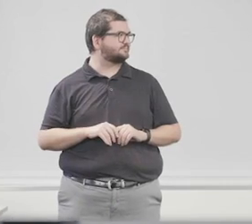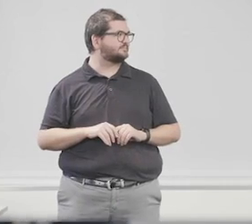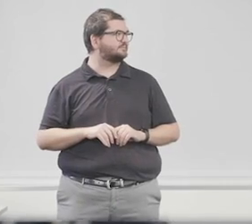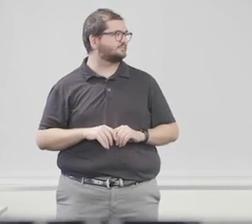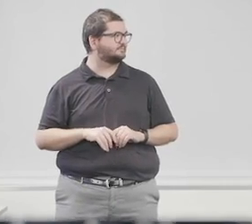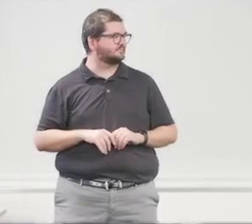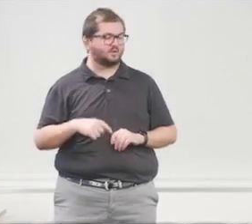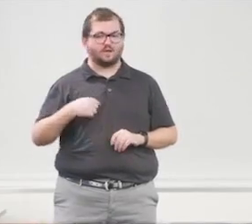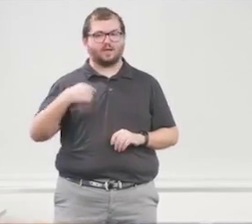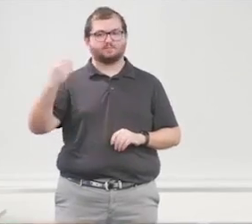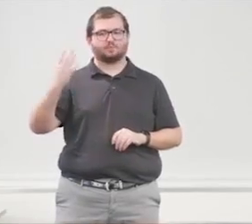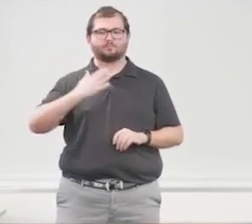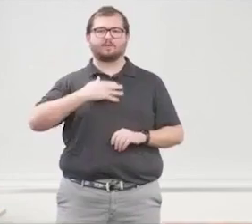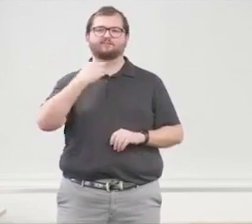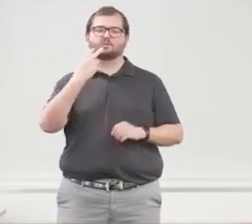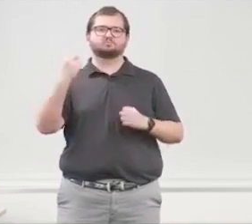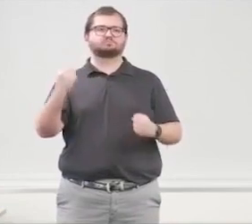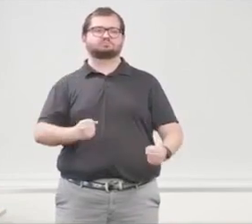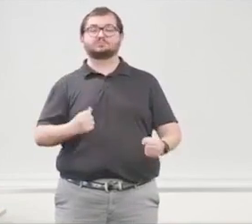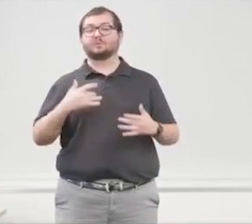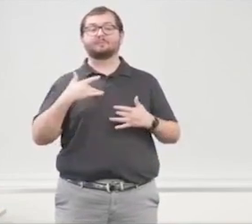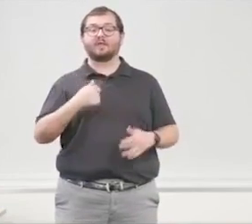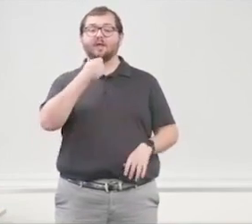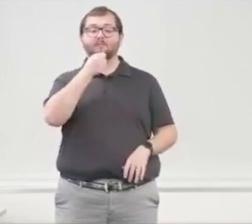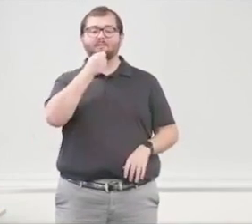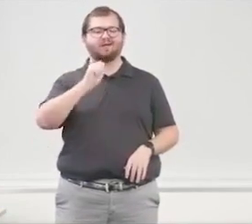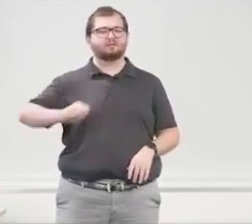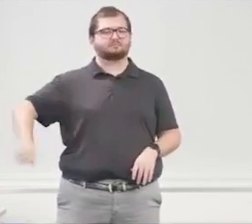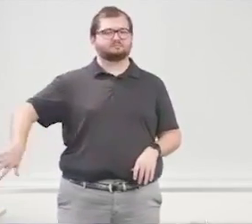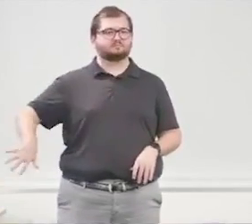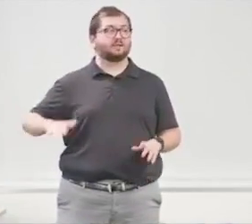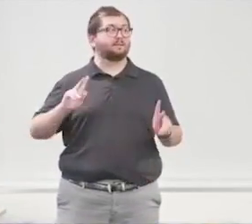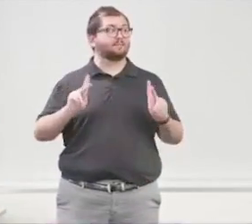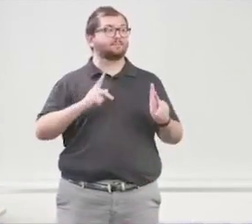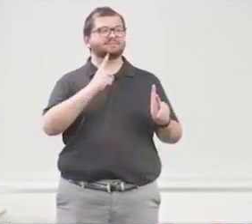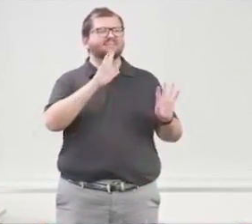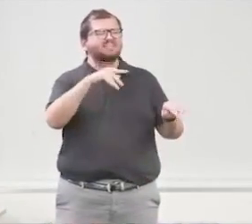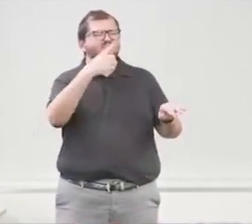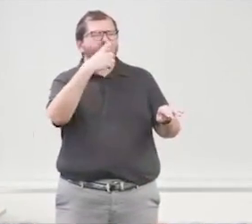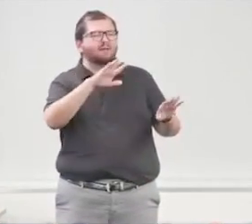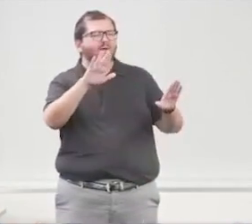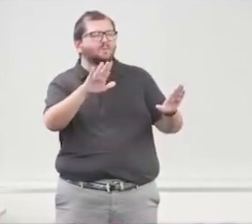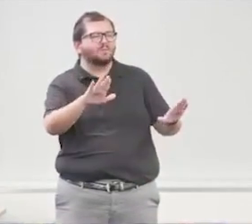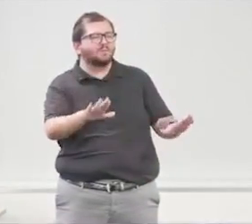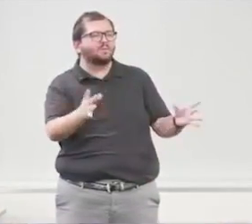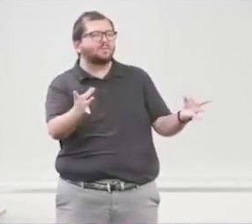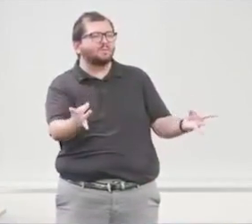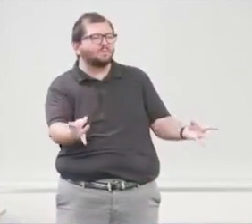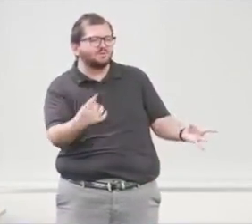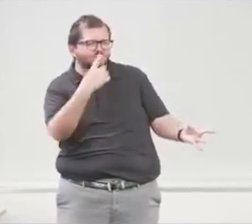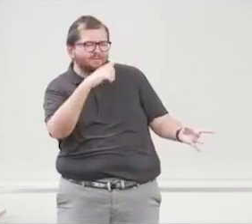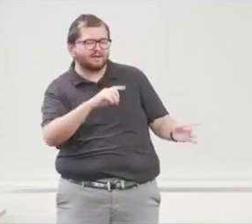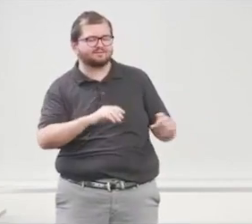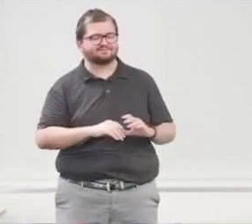I've been told I have a booming voice, and so I normally don't use a mic, and people usually say, can you quiet down, please?